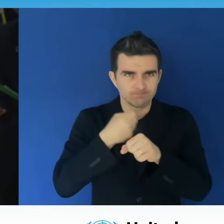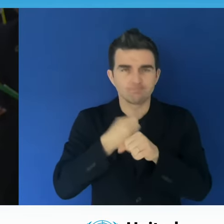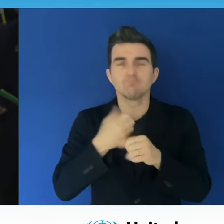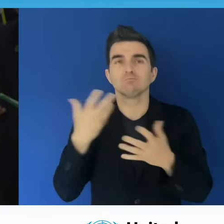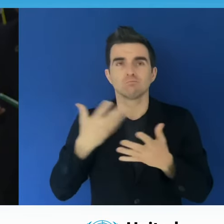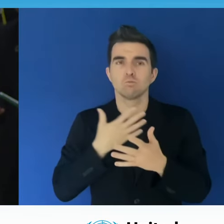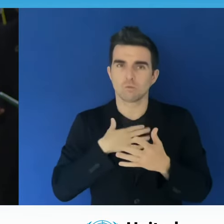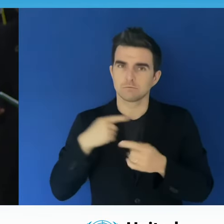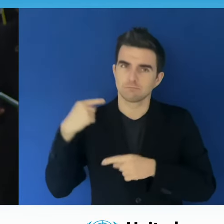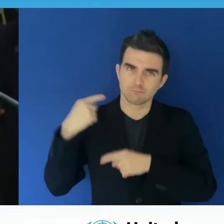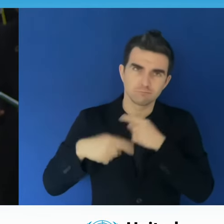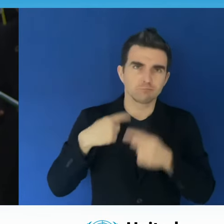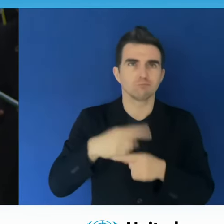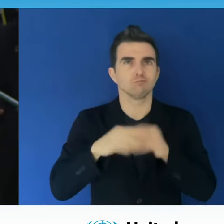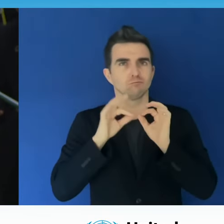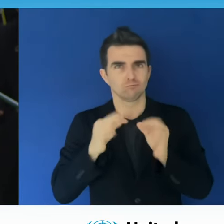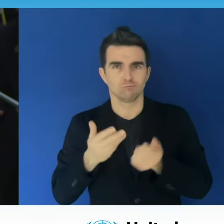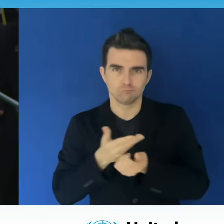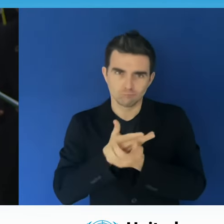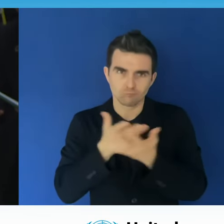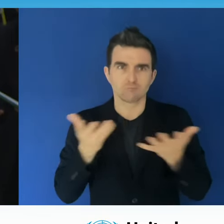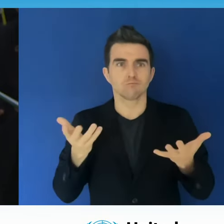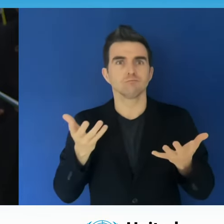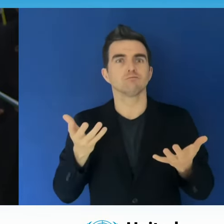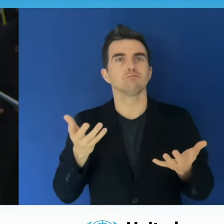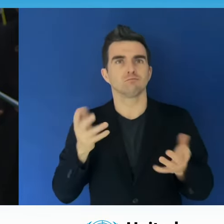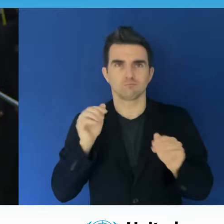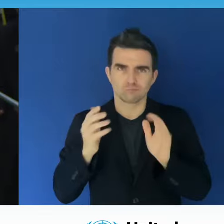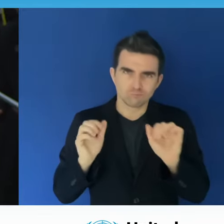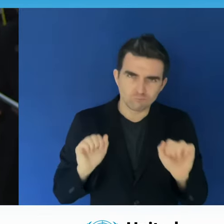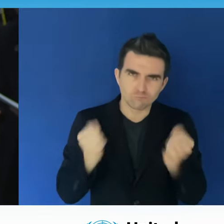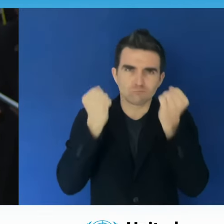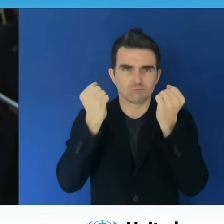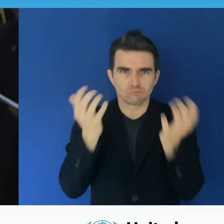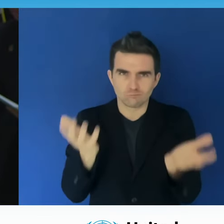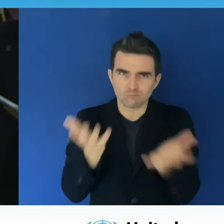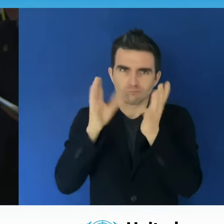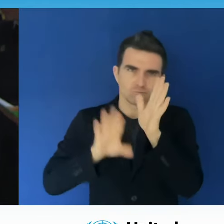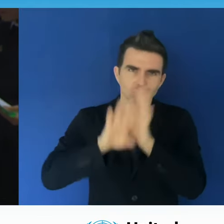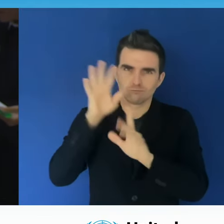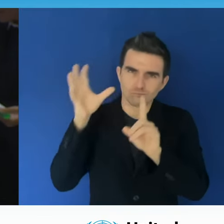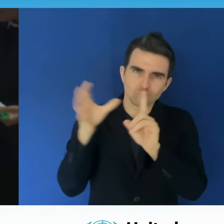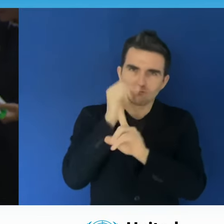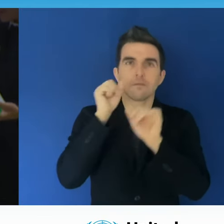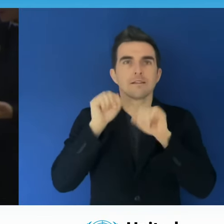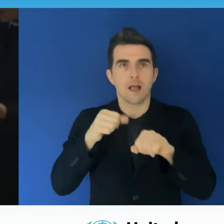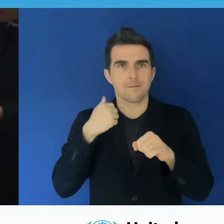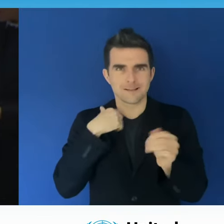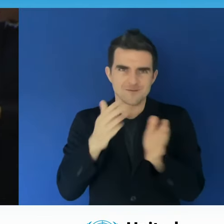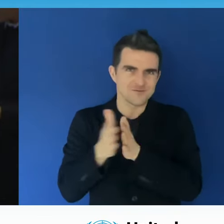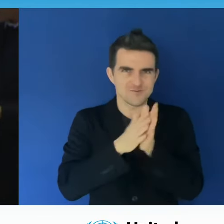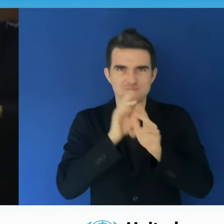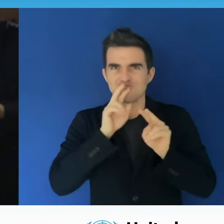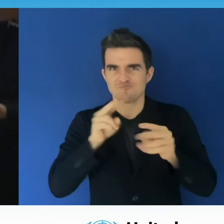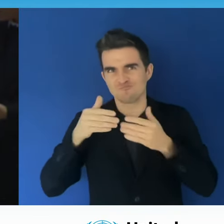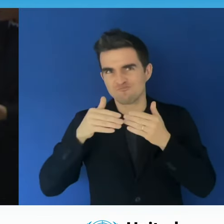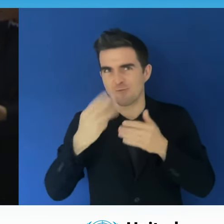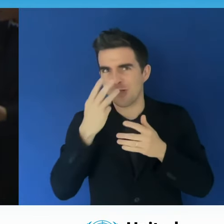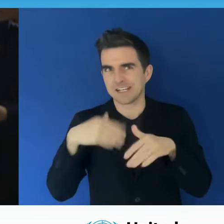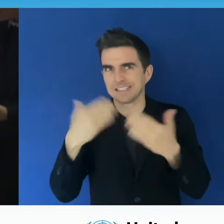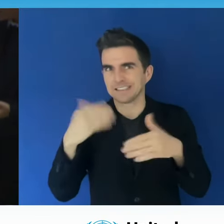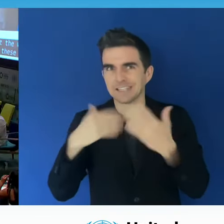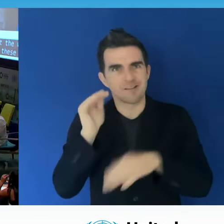potential. I look forward to hearing more about the work that goes on over these next 3 days and the recommendations that come out. Thank